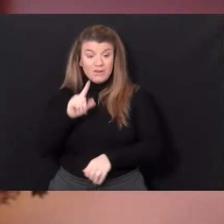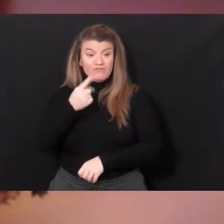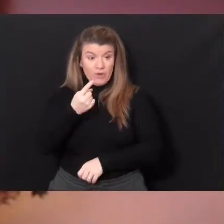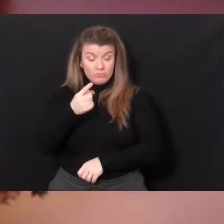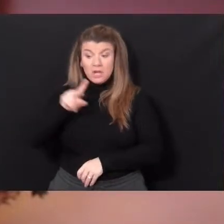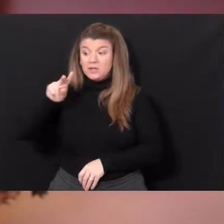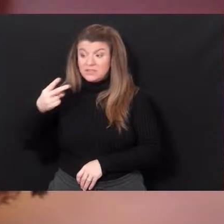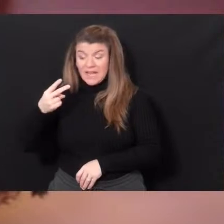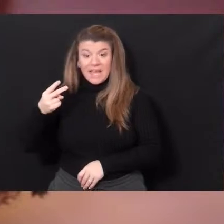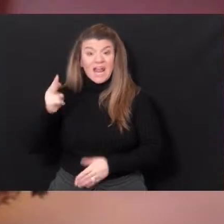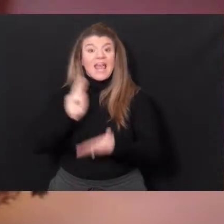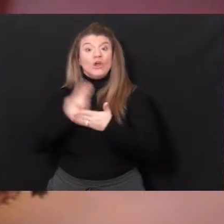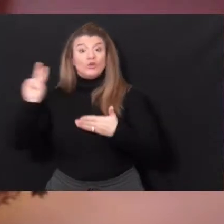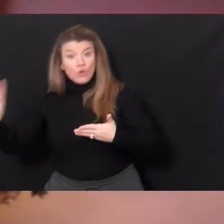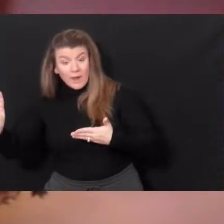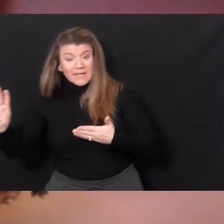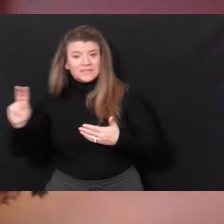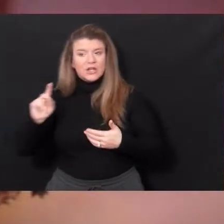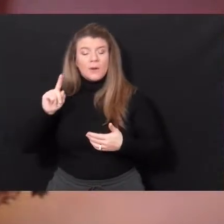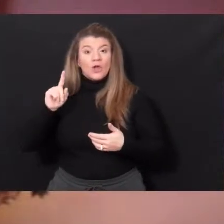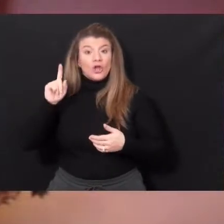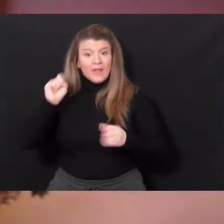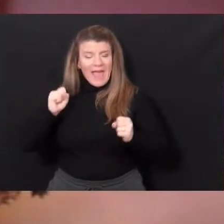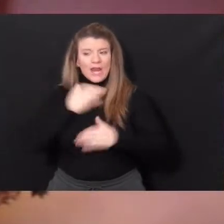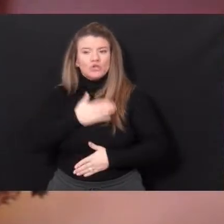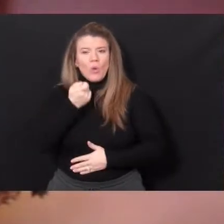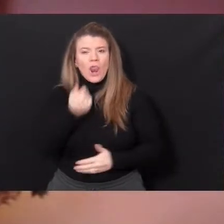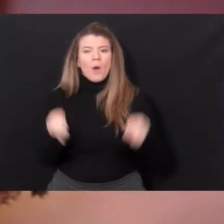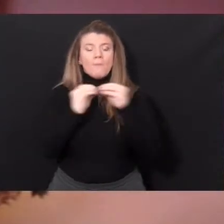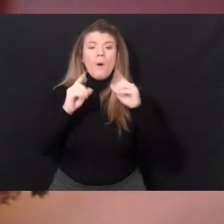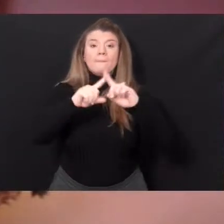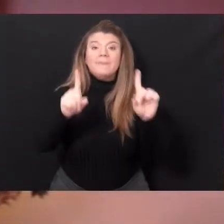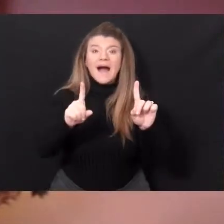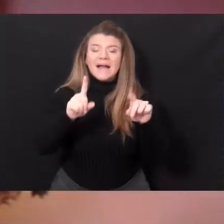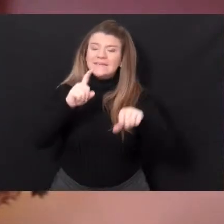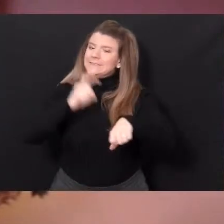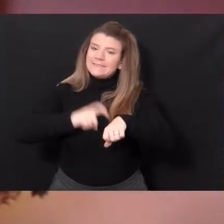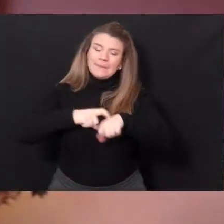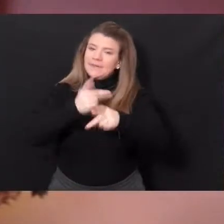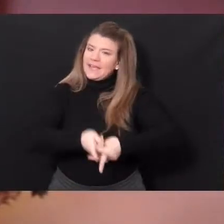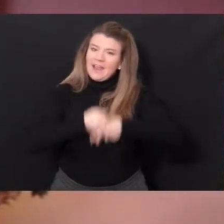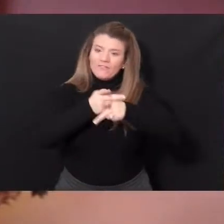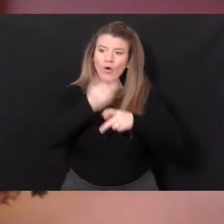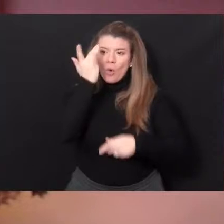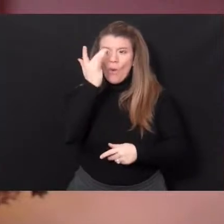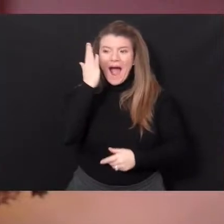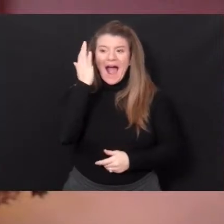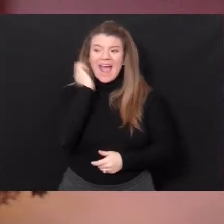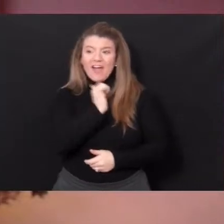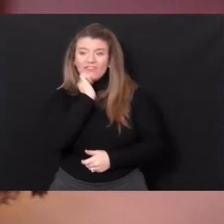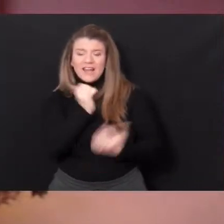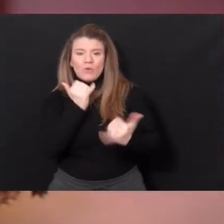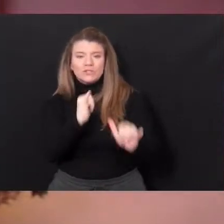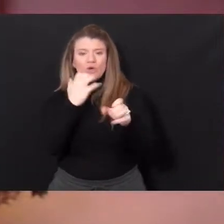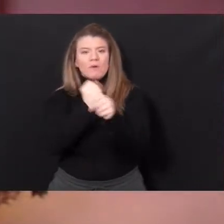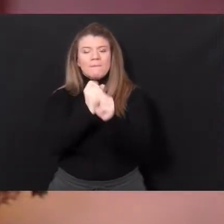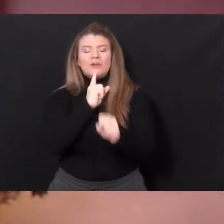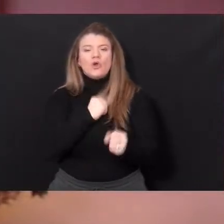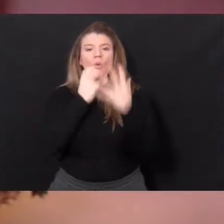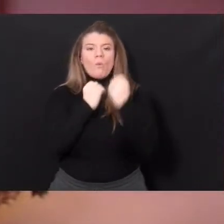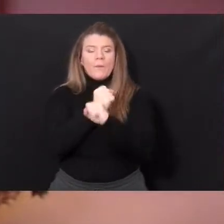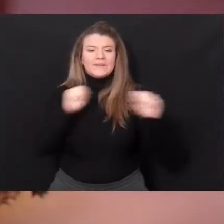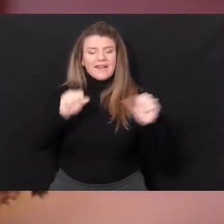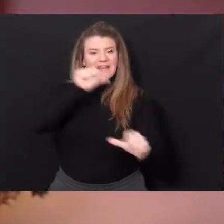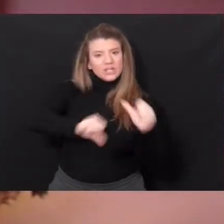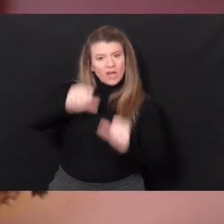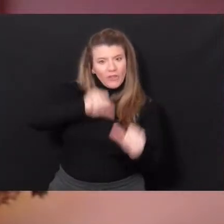vaccine, but also to be very, very careful, because at the end of the day, we want to make sure that we are protecting ourselves and